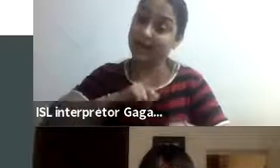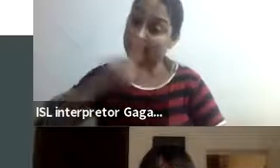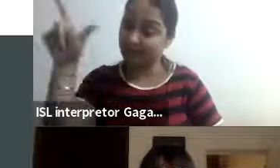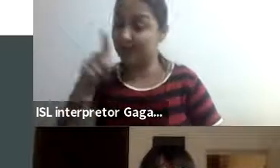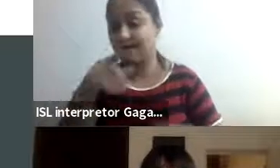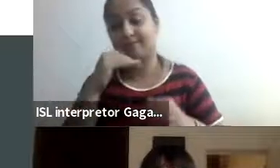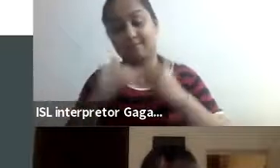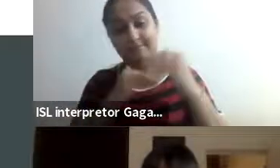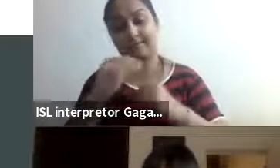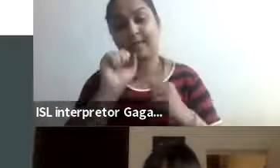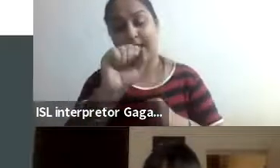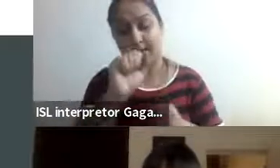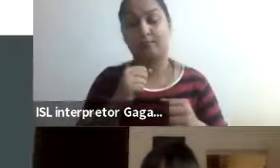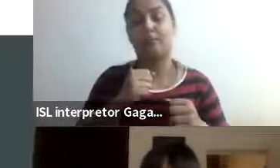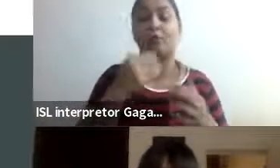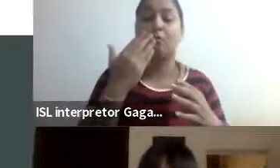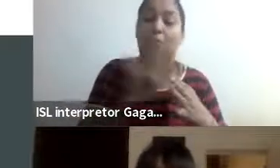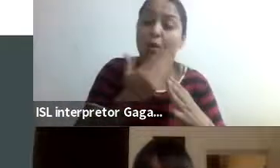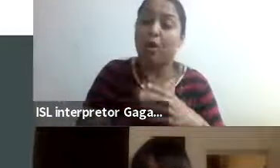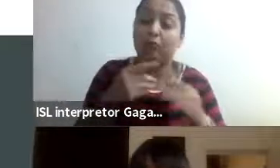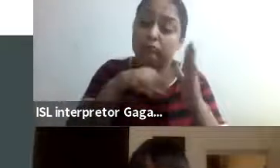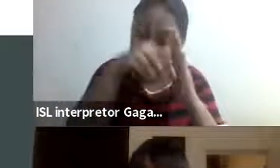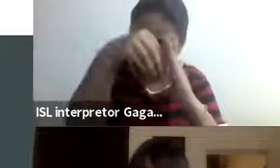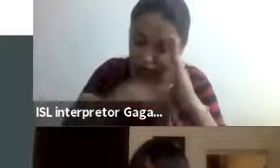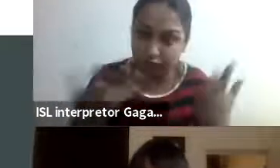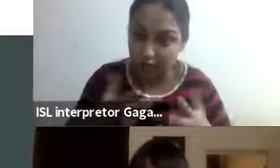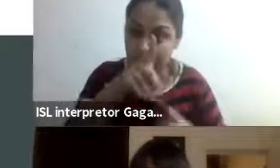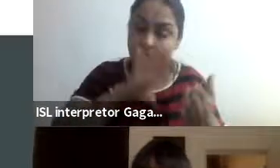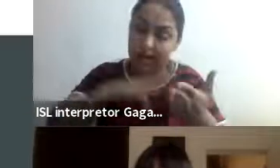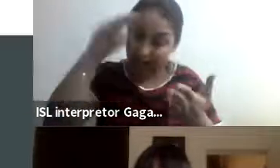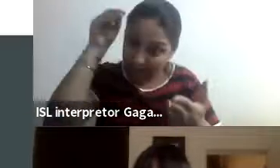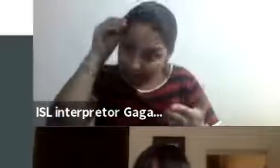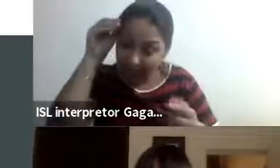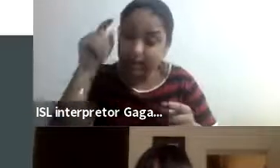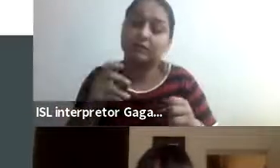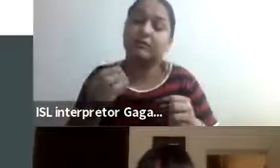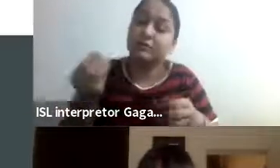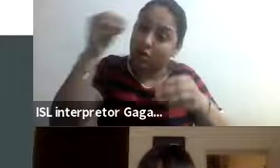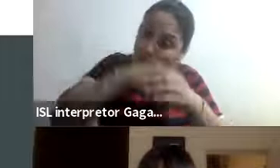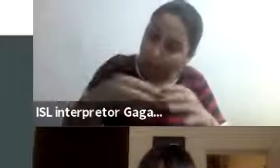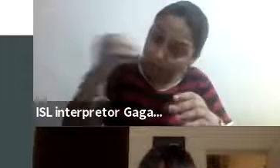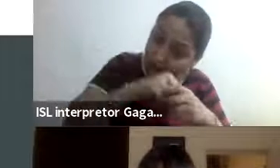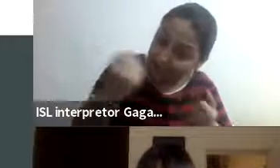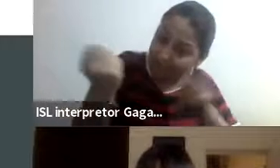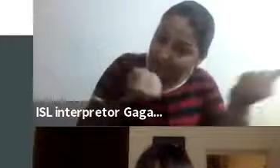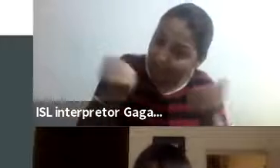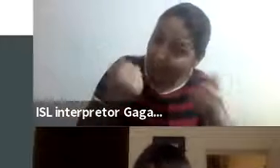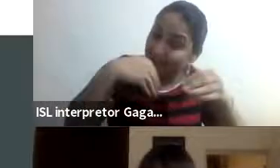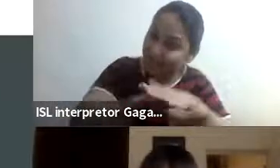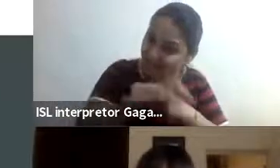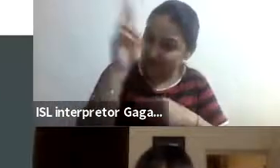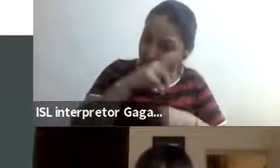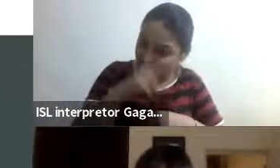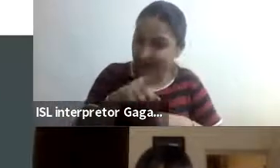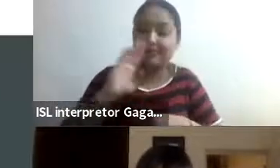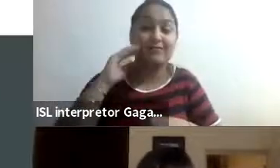also builds her repertoire of motifs. For example, she learns to incorporate cars into her art when she travels